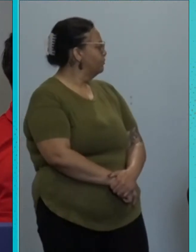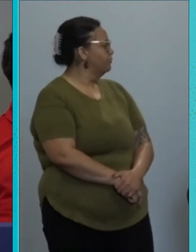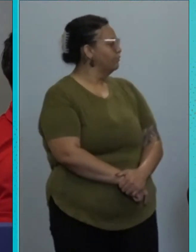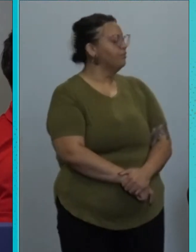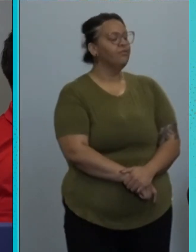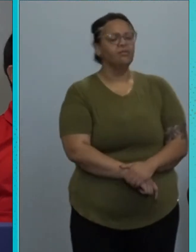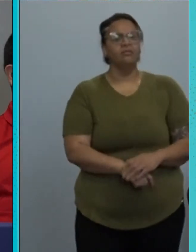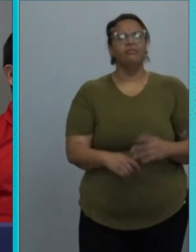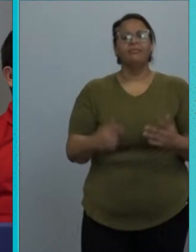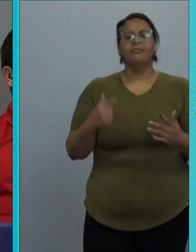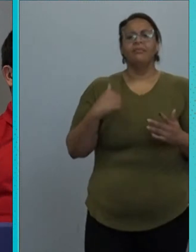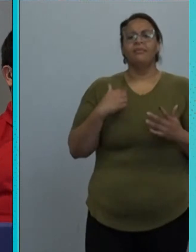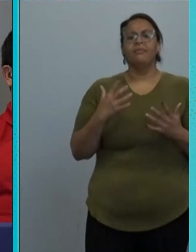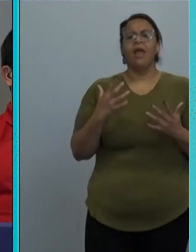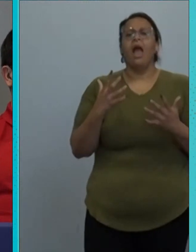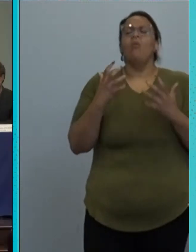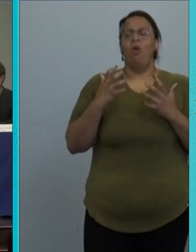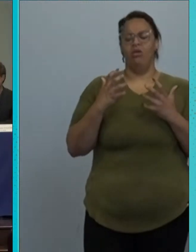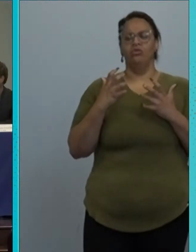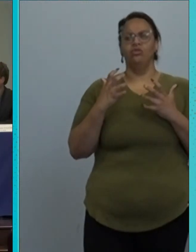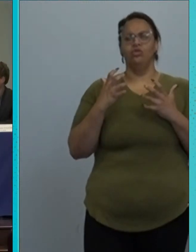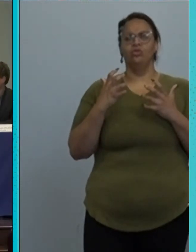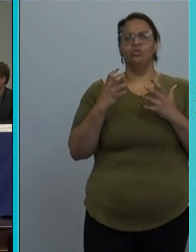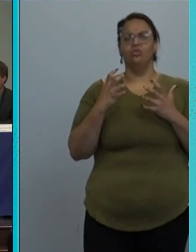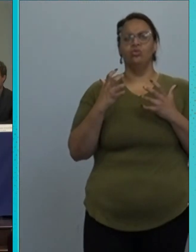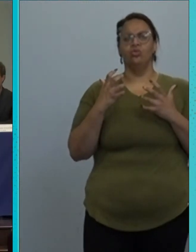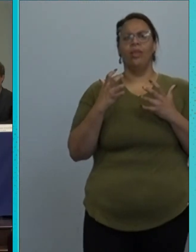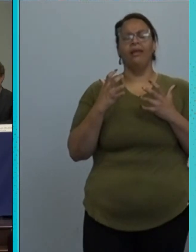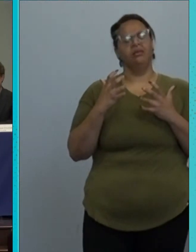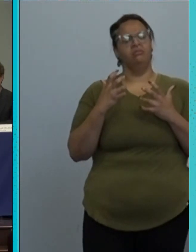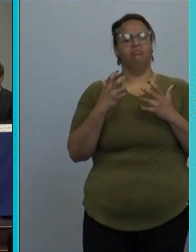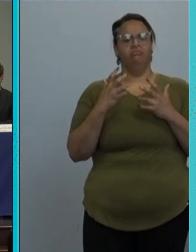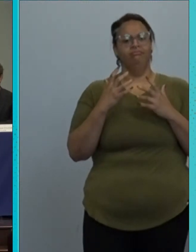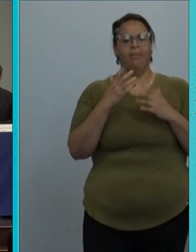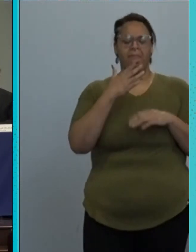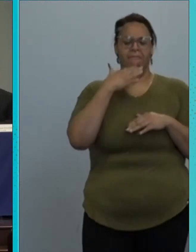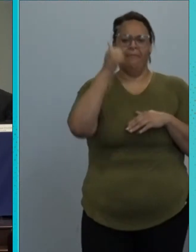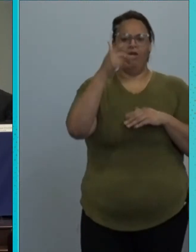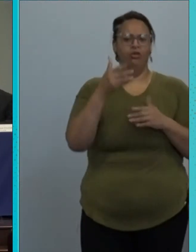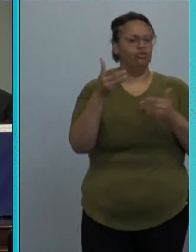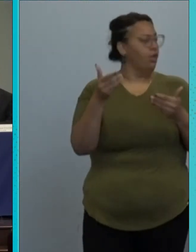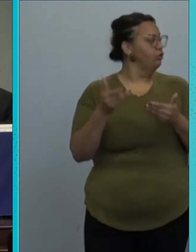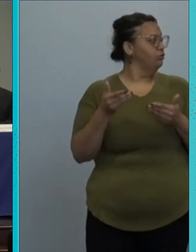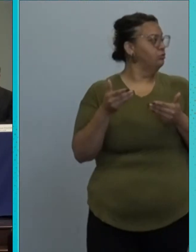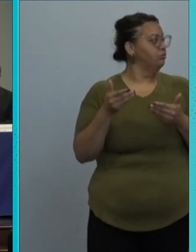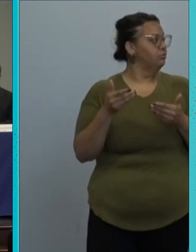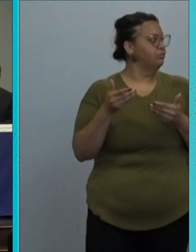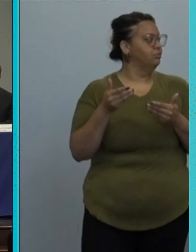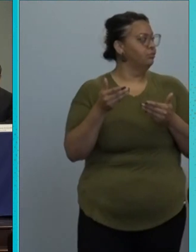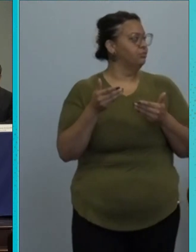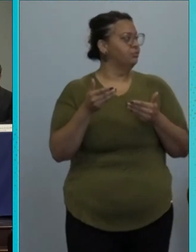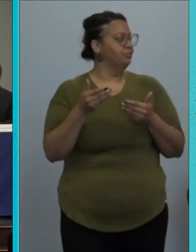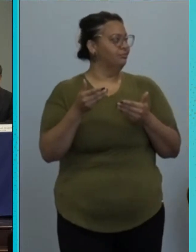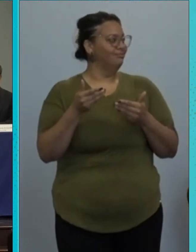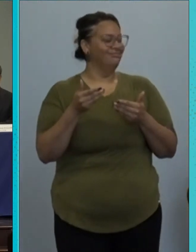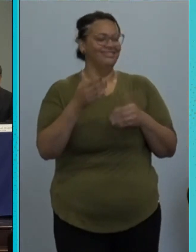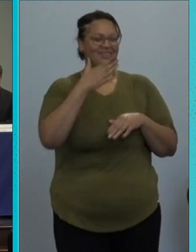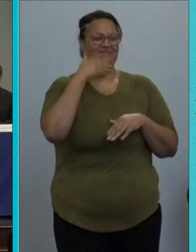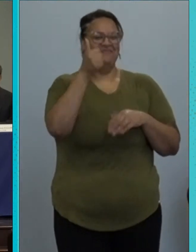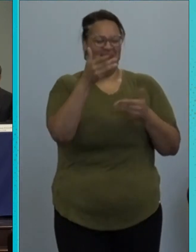I'd like to give a fuller introduction for Cave. You just heard